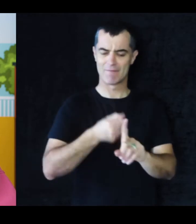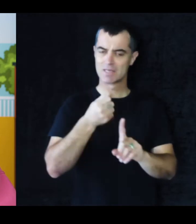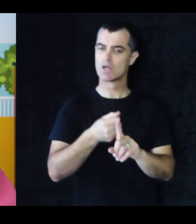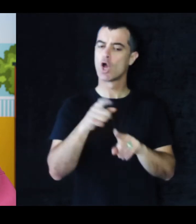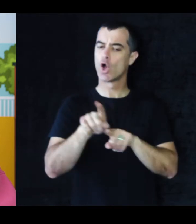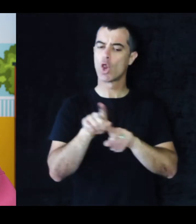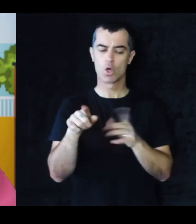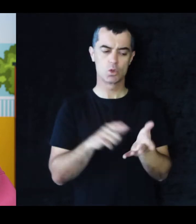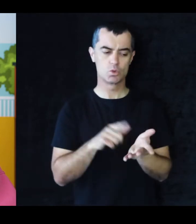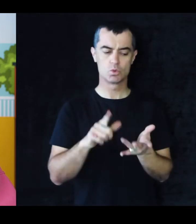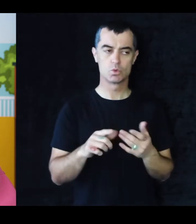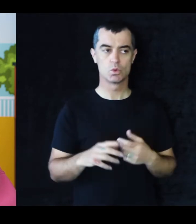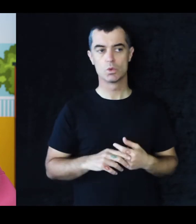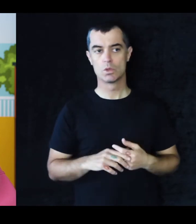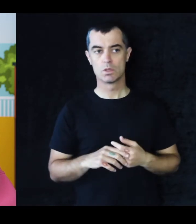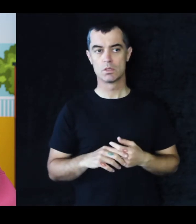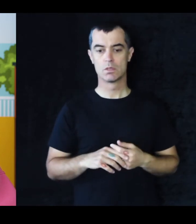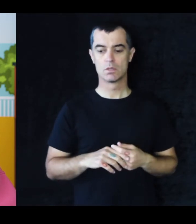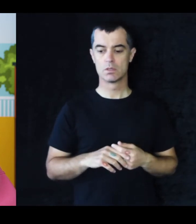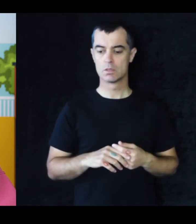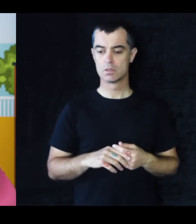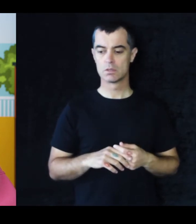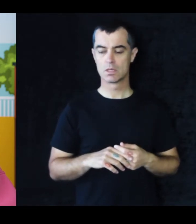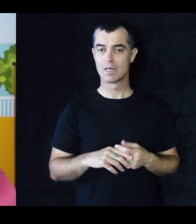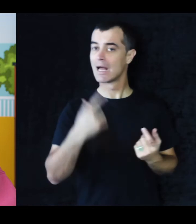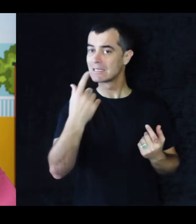Being a self-advocate, learn to